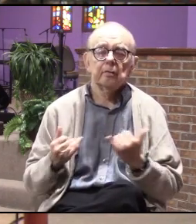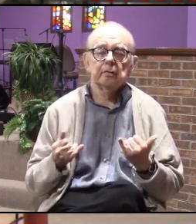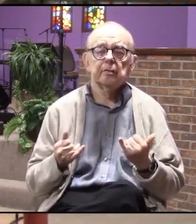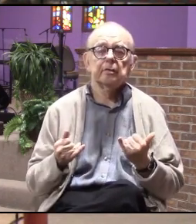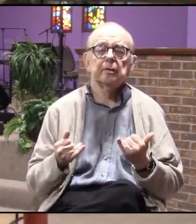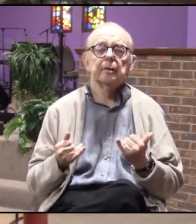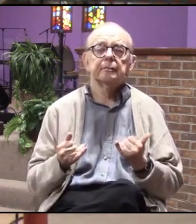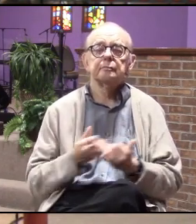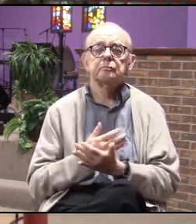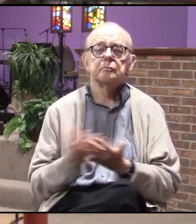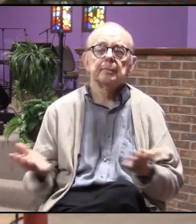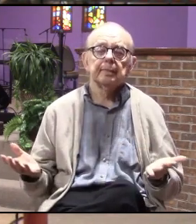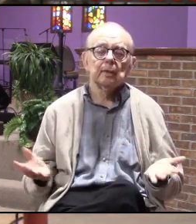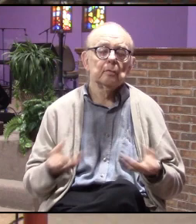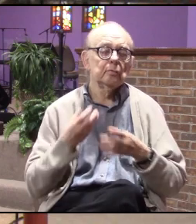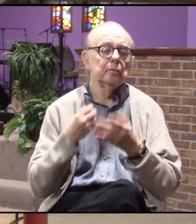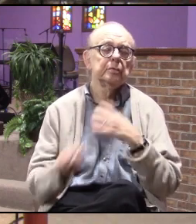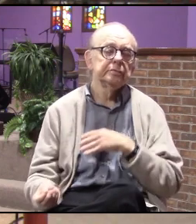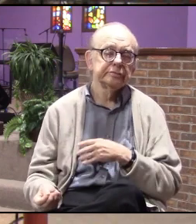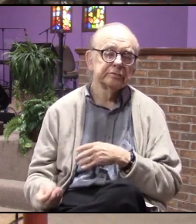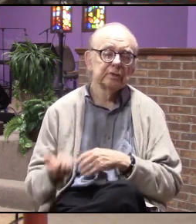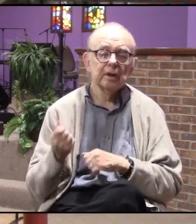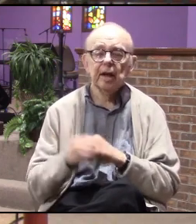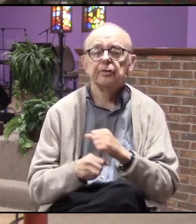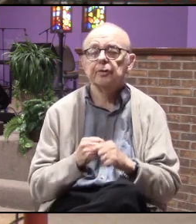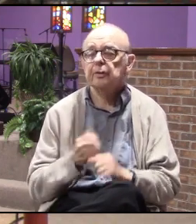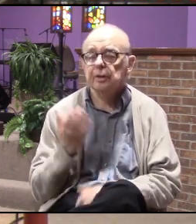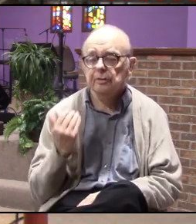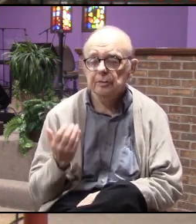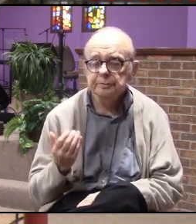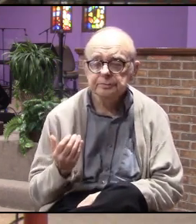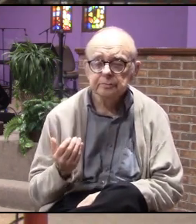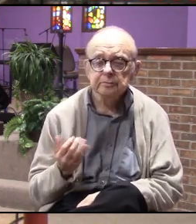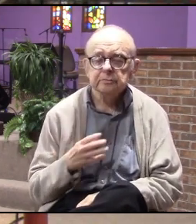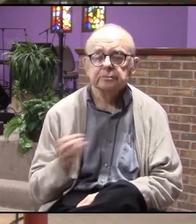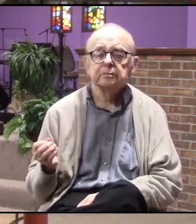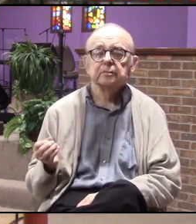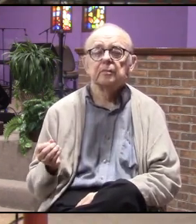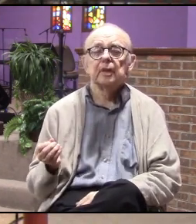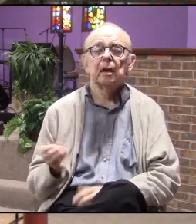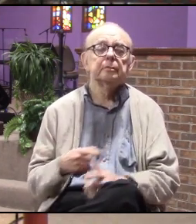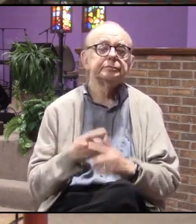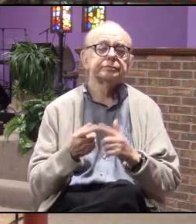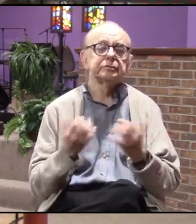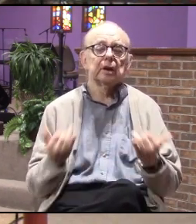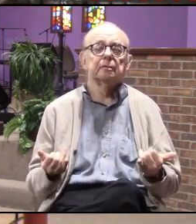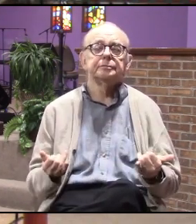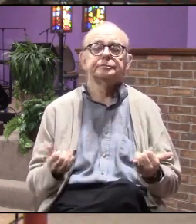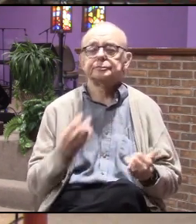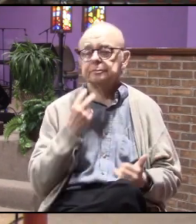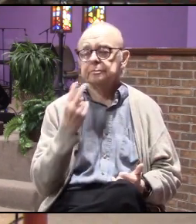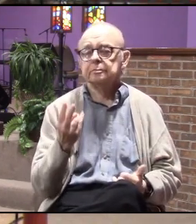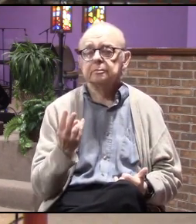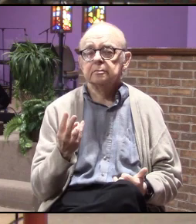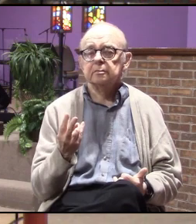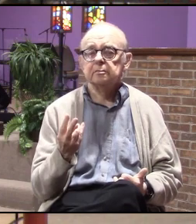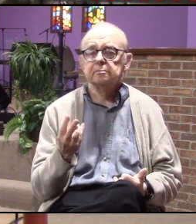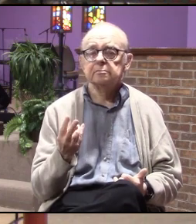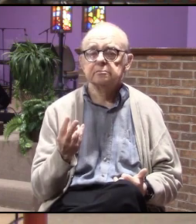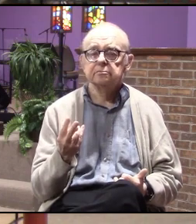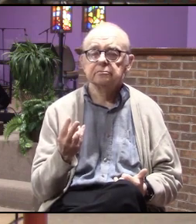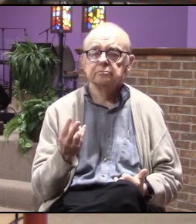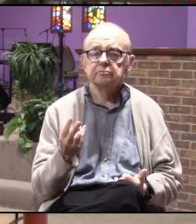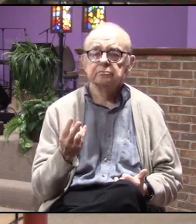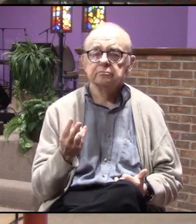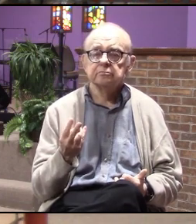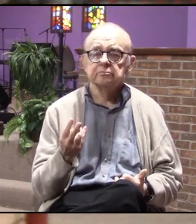all of a sudden, everything's gone the last couple of years. And then now we see a whole lot of